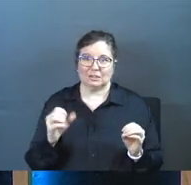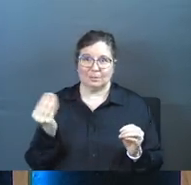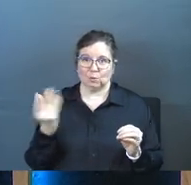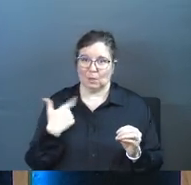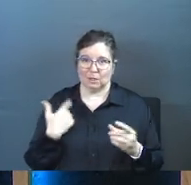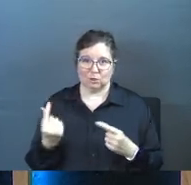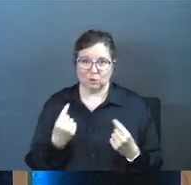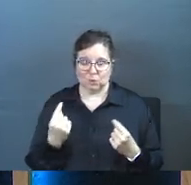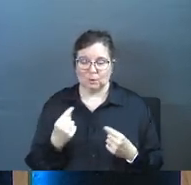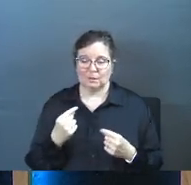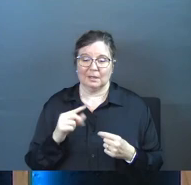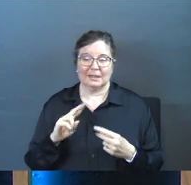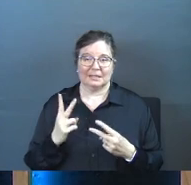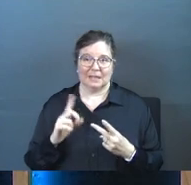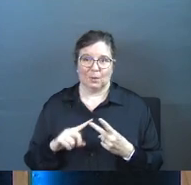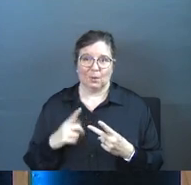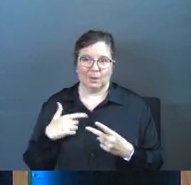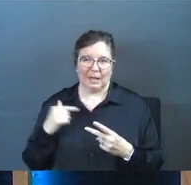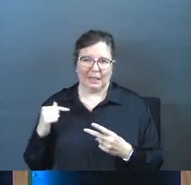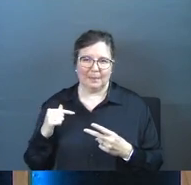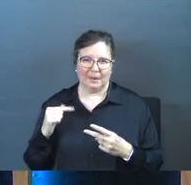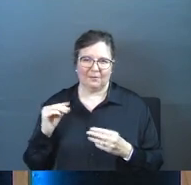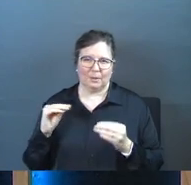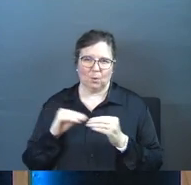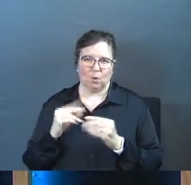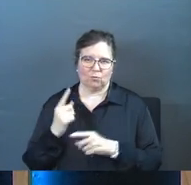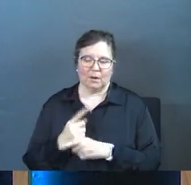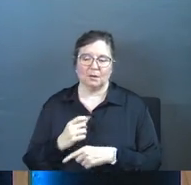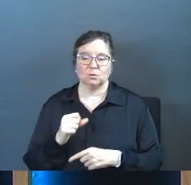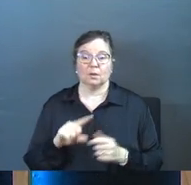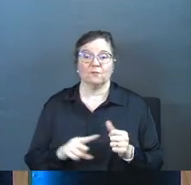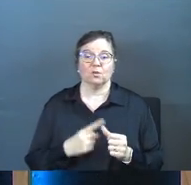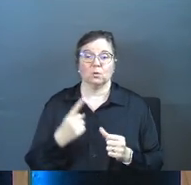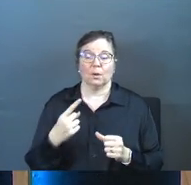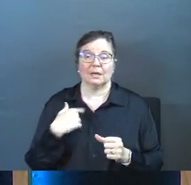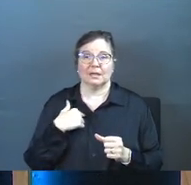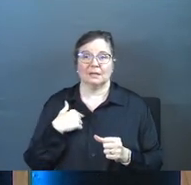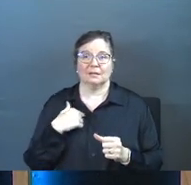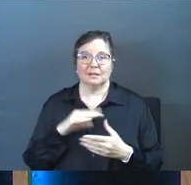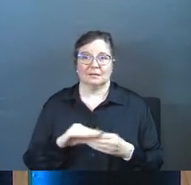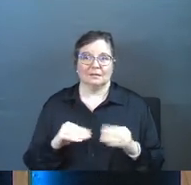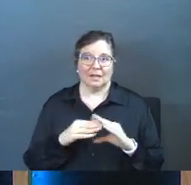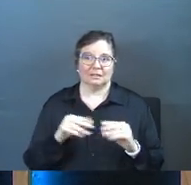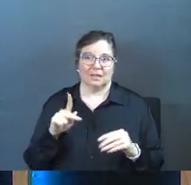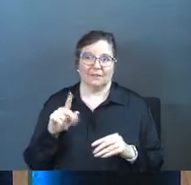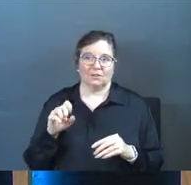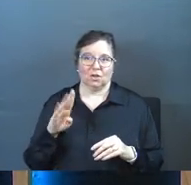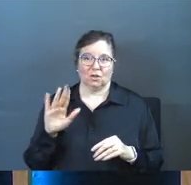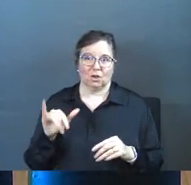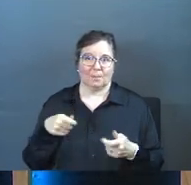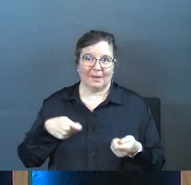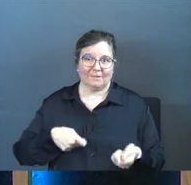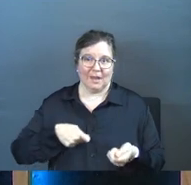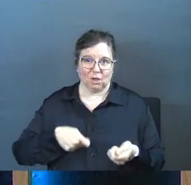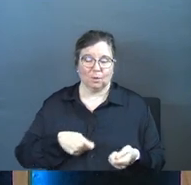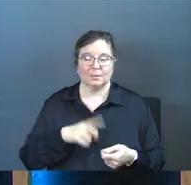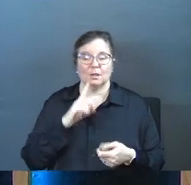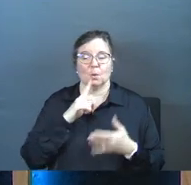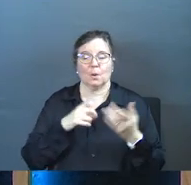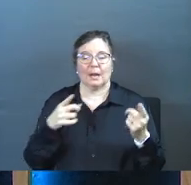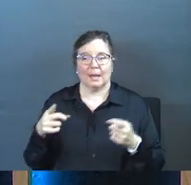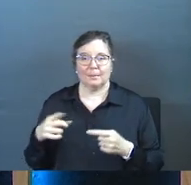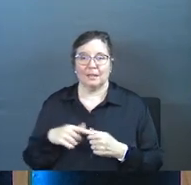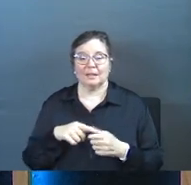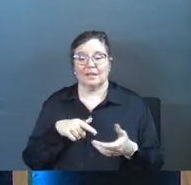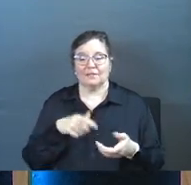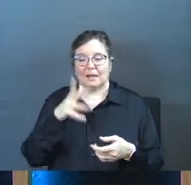told us to do. The second one, we got a little bit of it more right. So the first one is the legend of the Kirby vacuum. And here's what